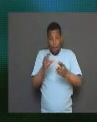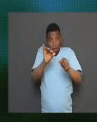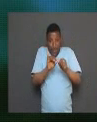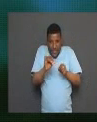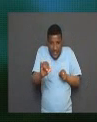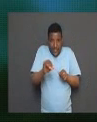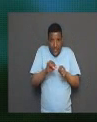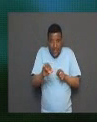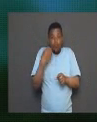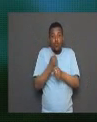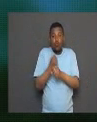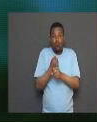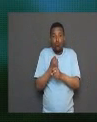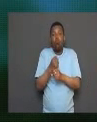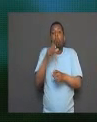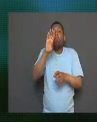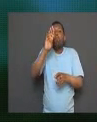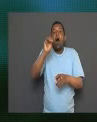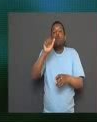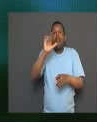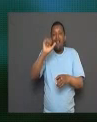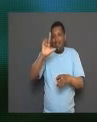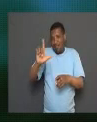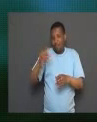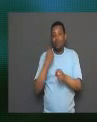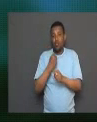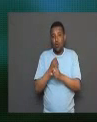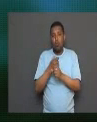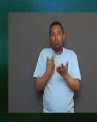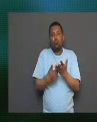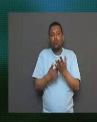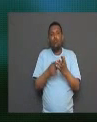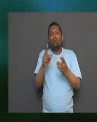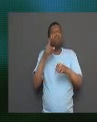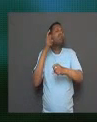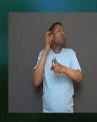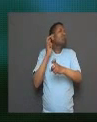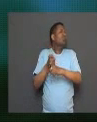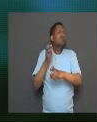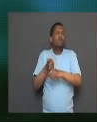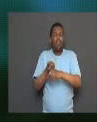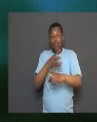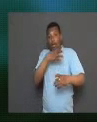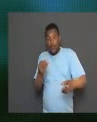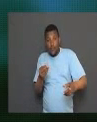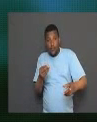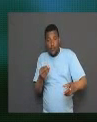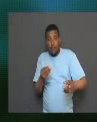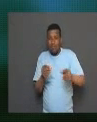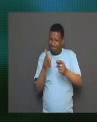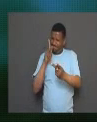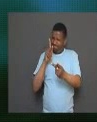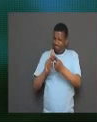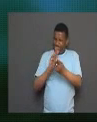Measurements were done manually, which is often difficult and